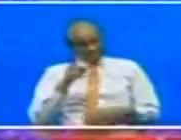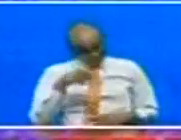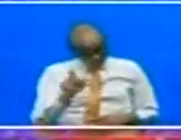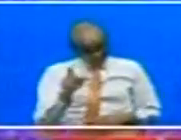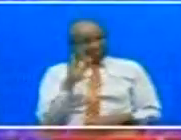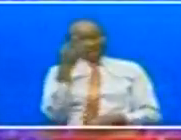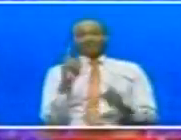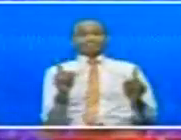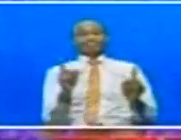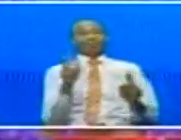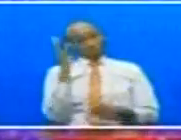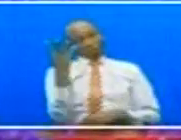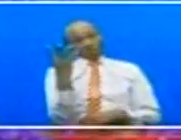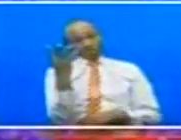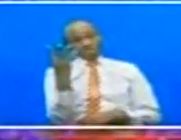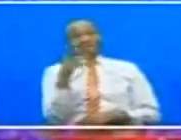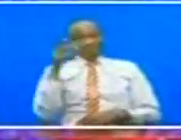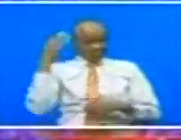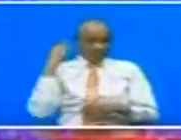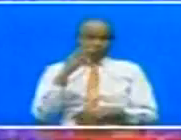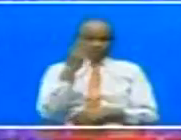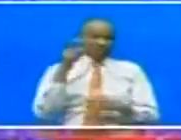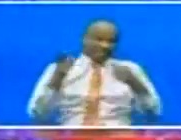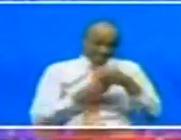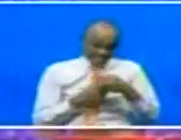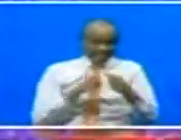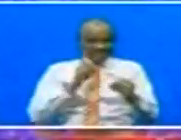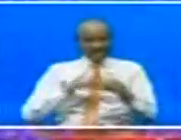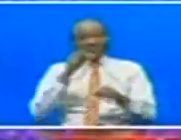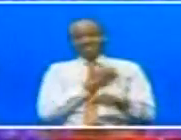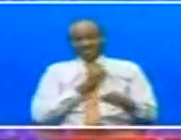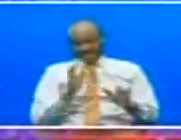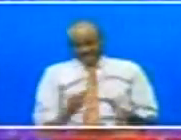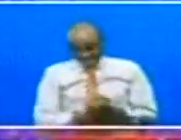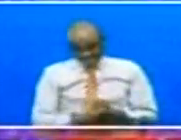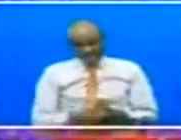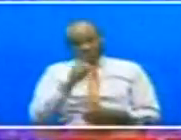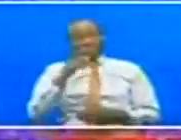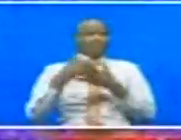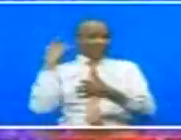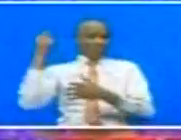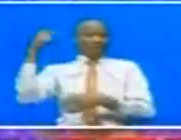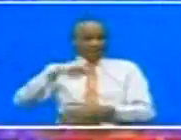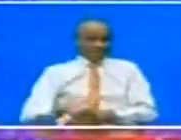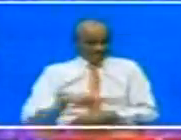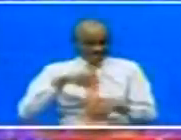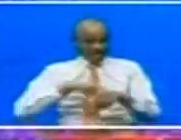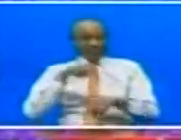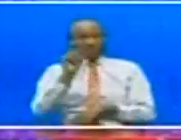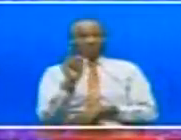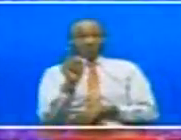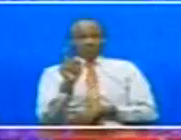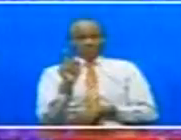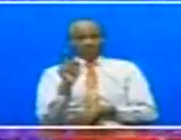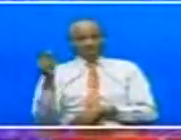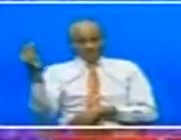not his third visit, maybe his fourth visit. He came in 2006 when he was a senator. And of course, he had come before when he was, you know,